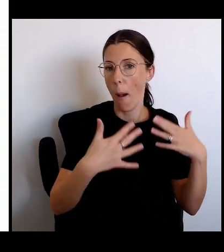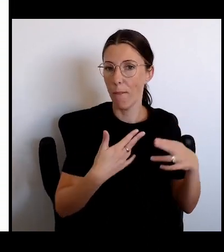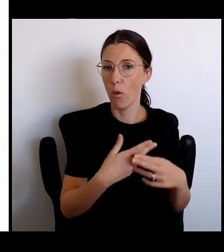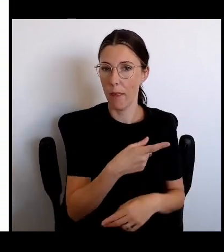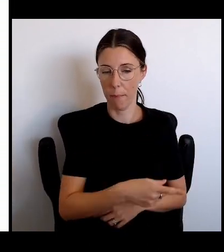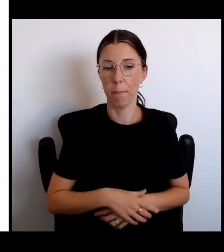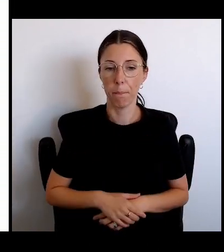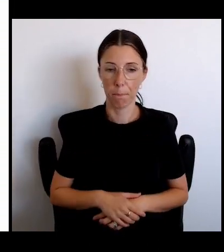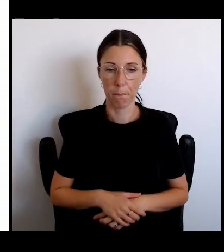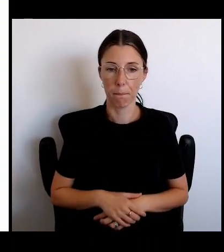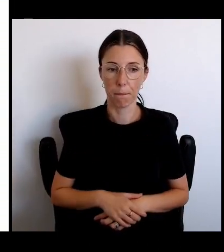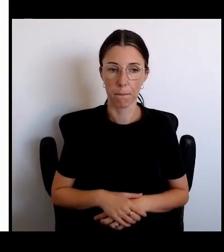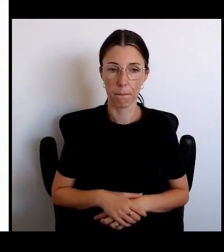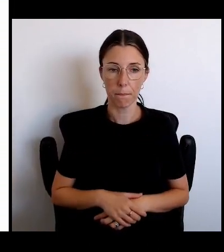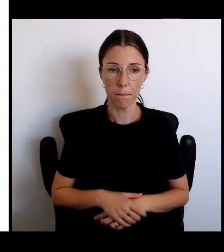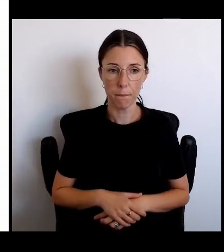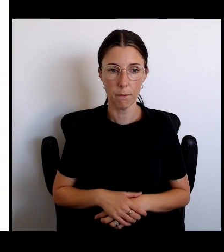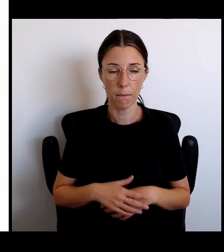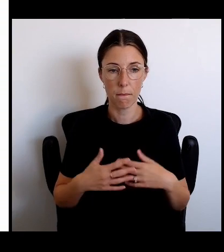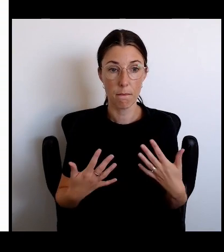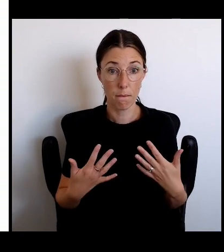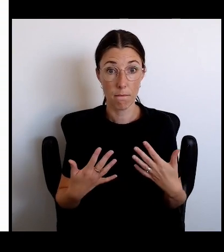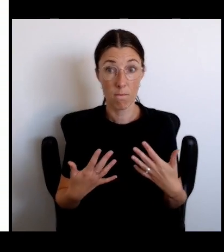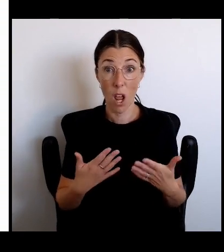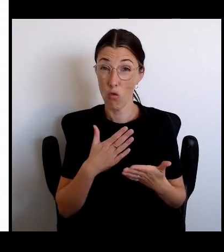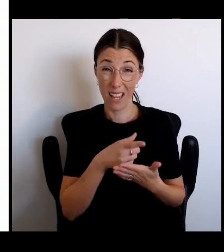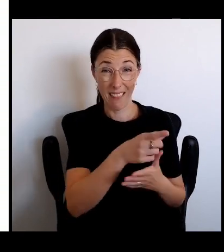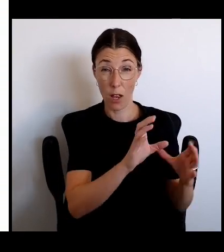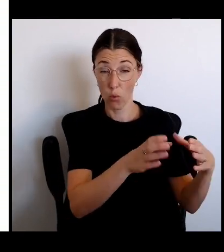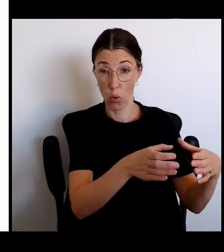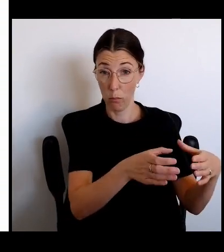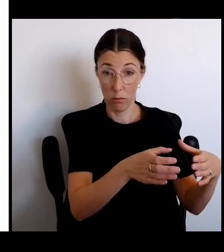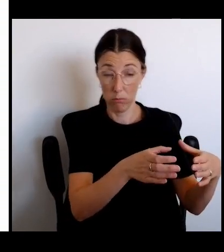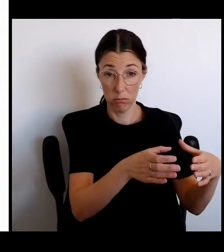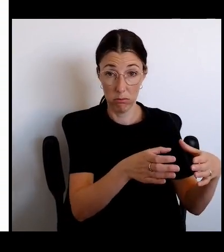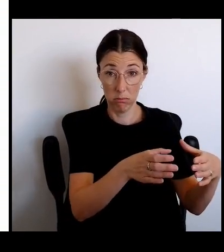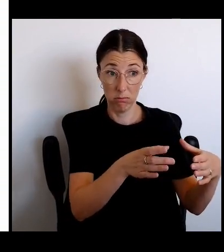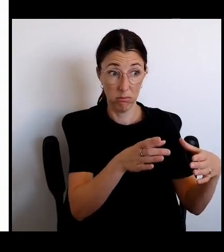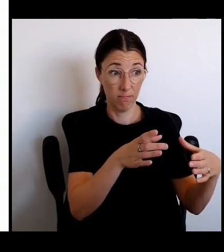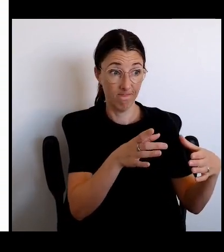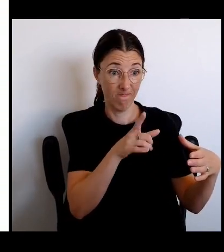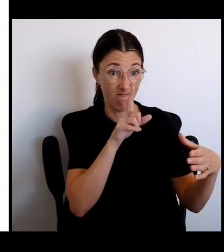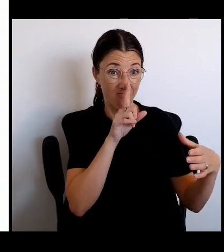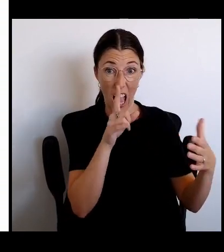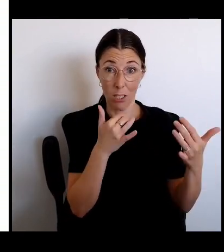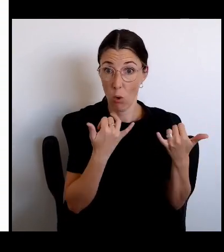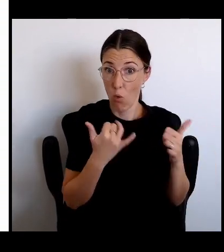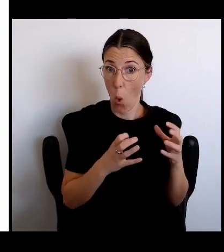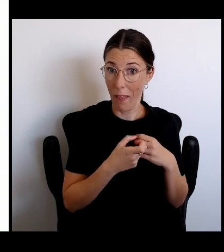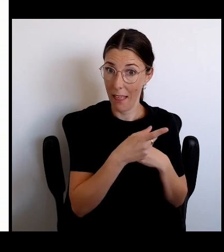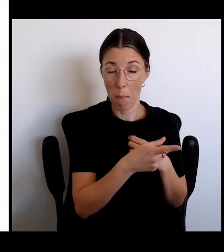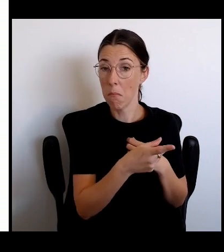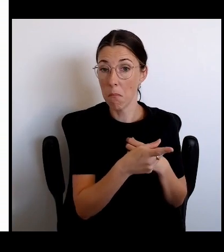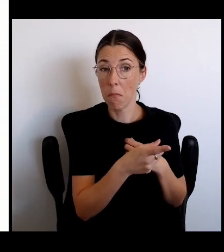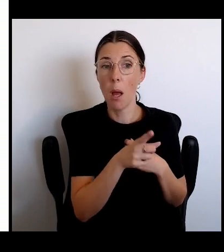There's not much that we can do wrong with this segment, but we certainly don't need to be playing in the circle of